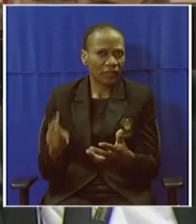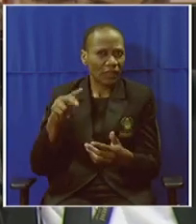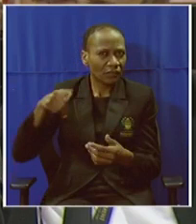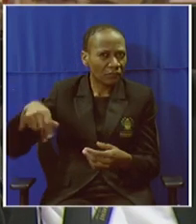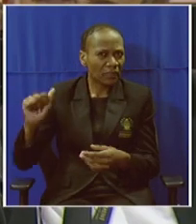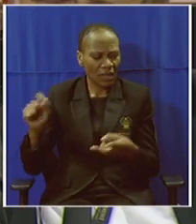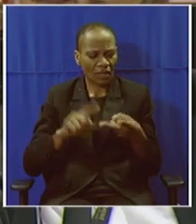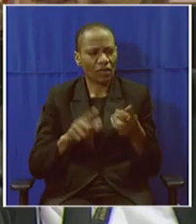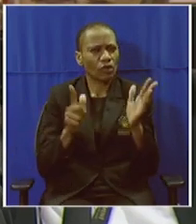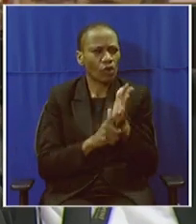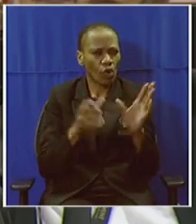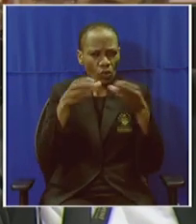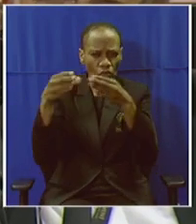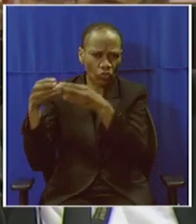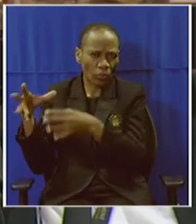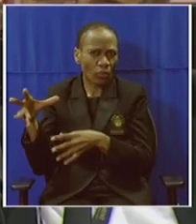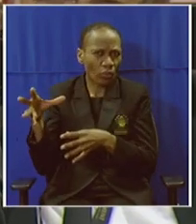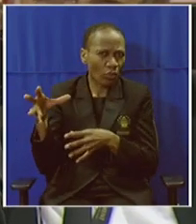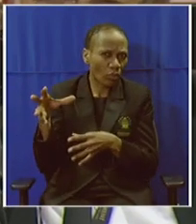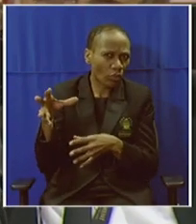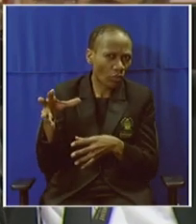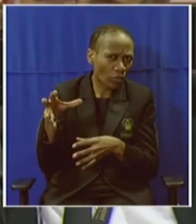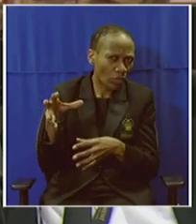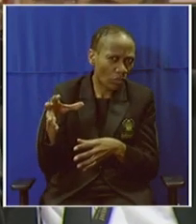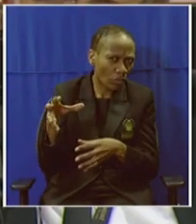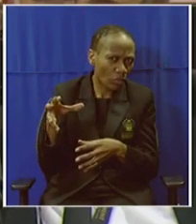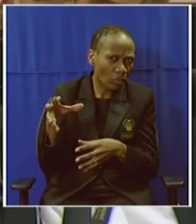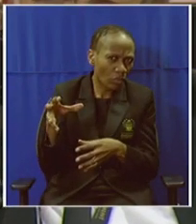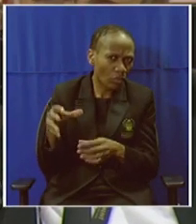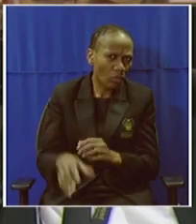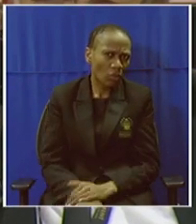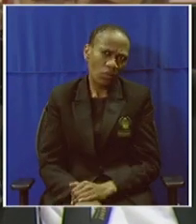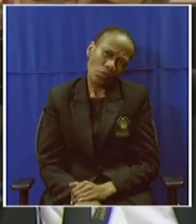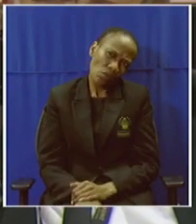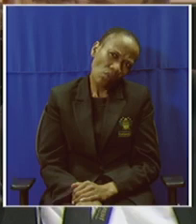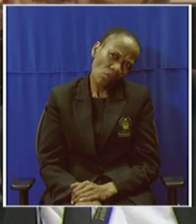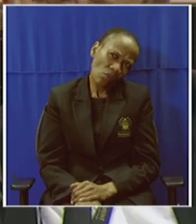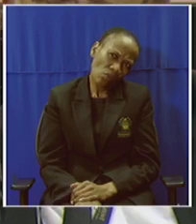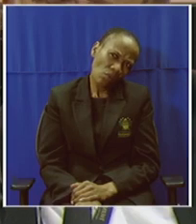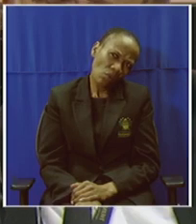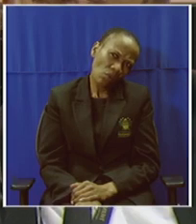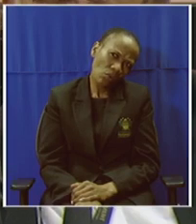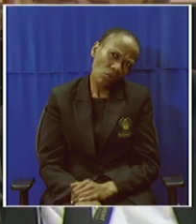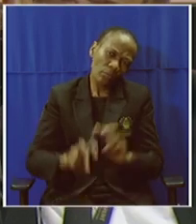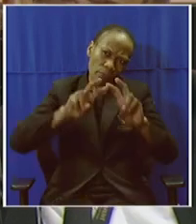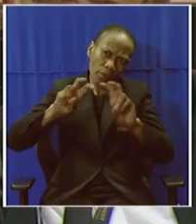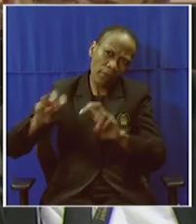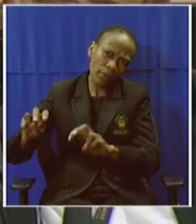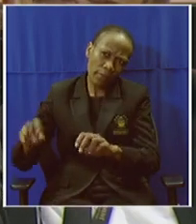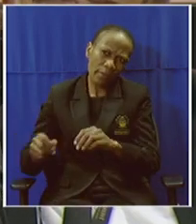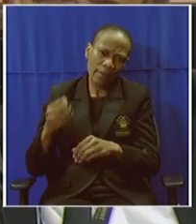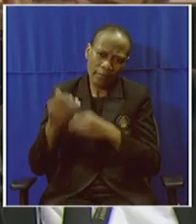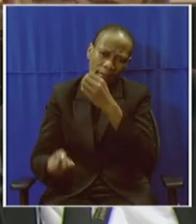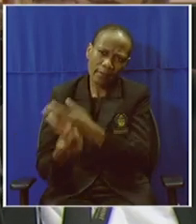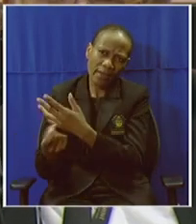law enforcement agencies are underfunded, undercapacitated, and delayed. Selected high-profile